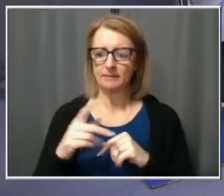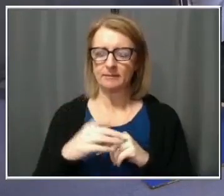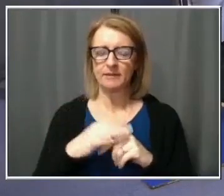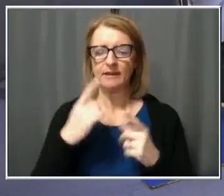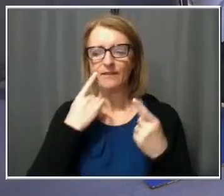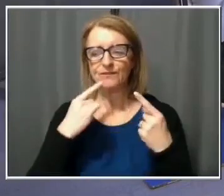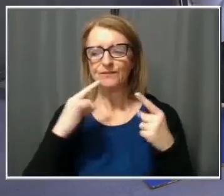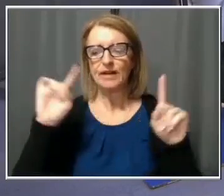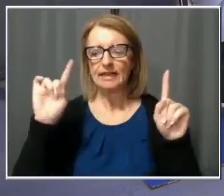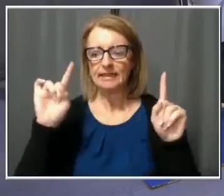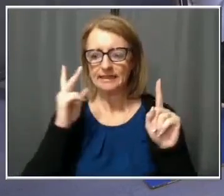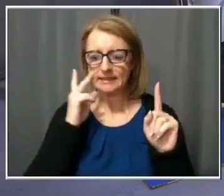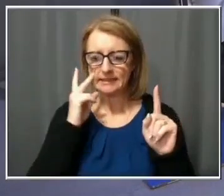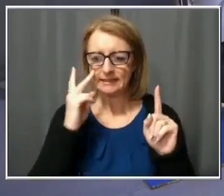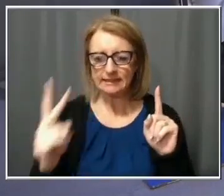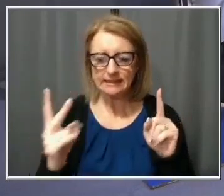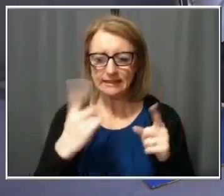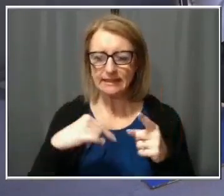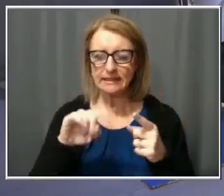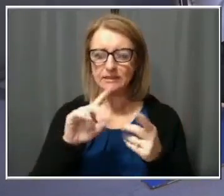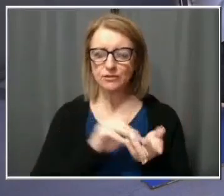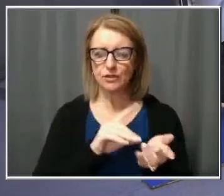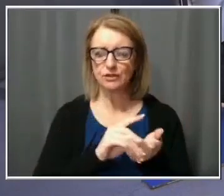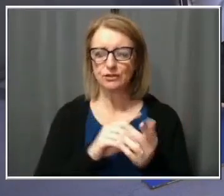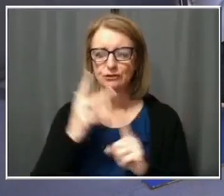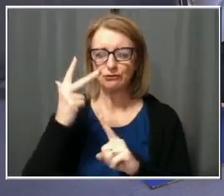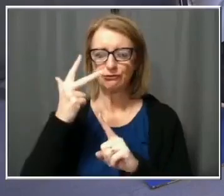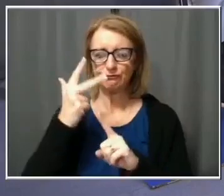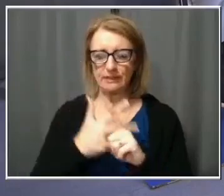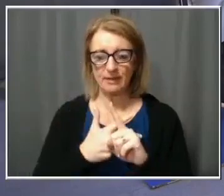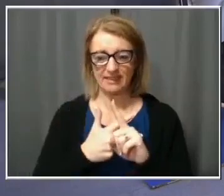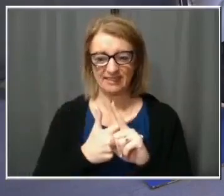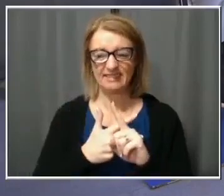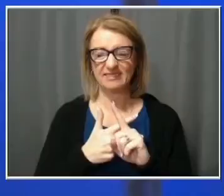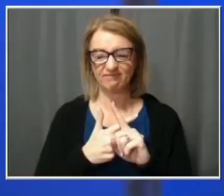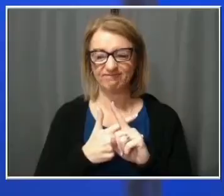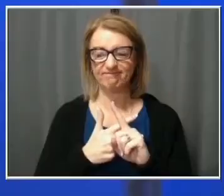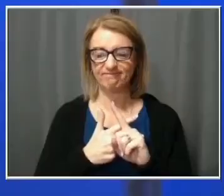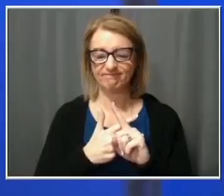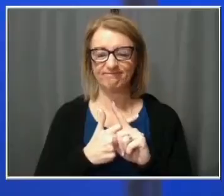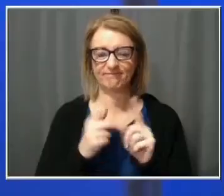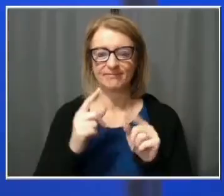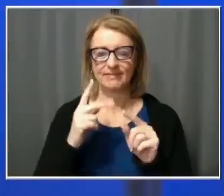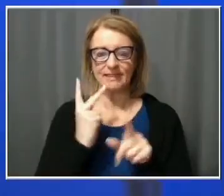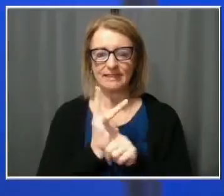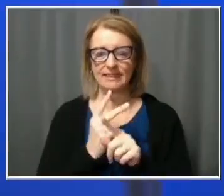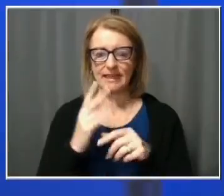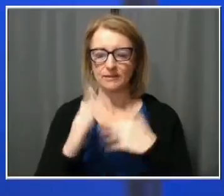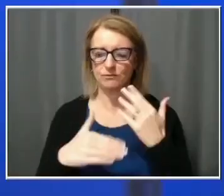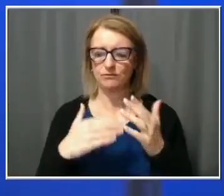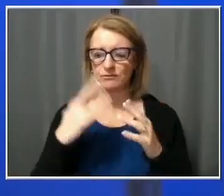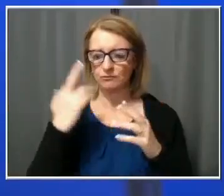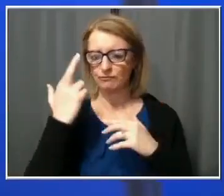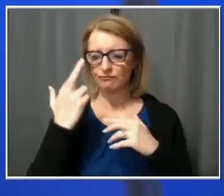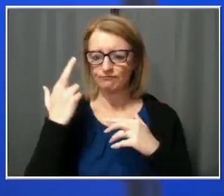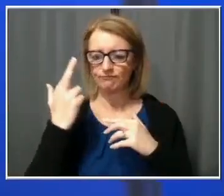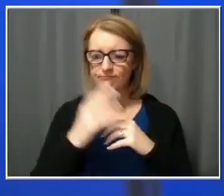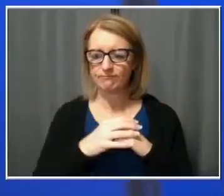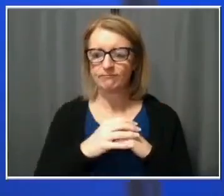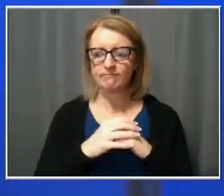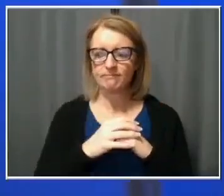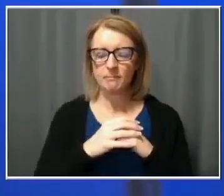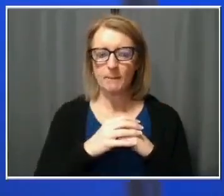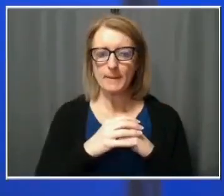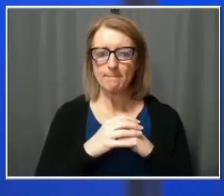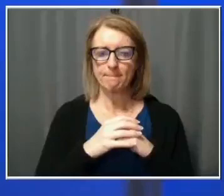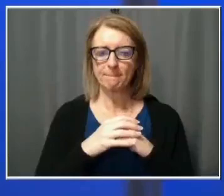to get this checked out? Like 3 months. Really? So I just kept rationalizing because my physical therapy